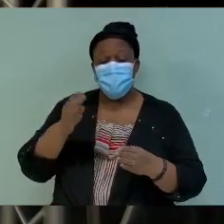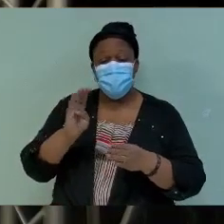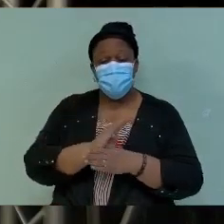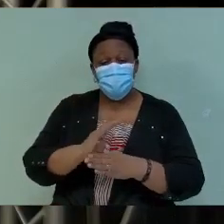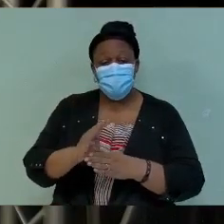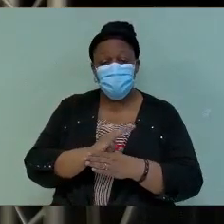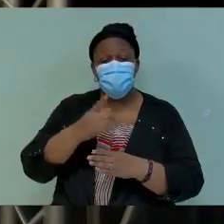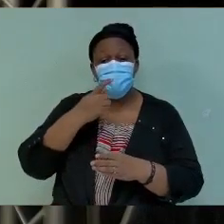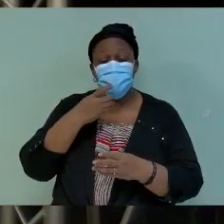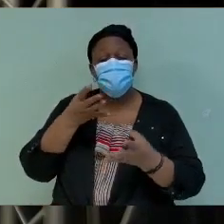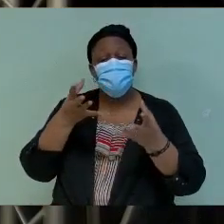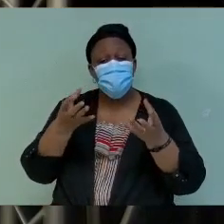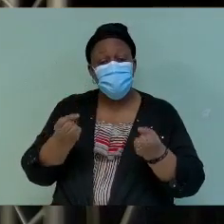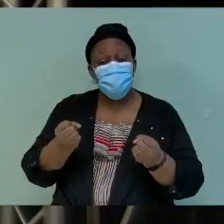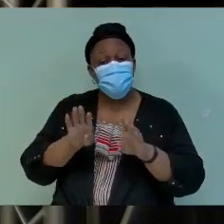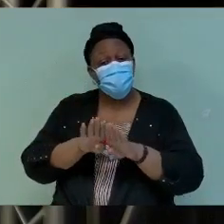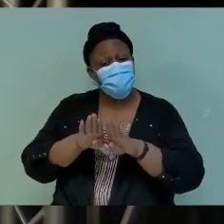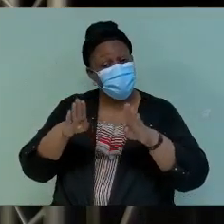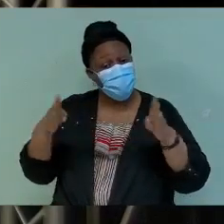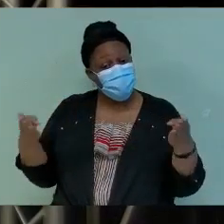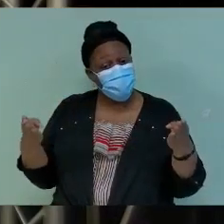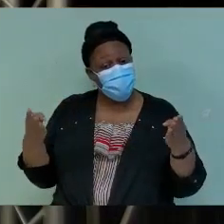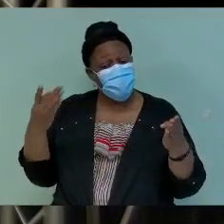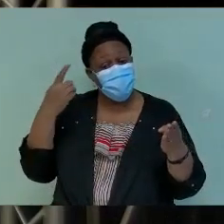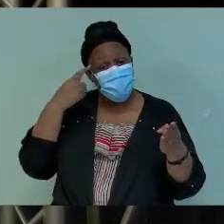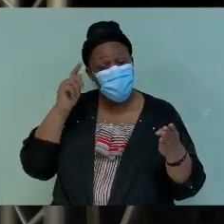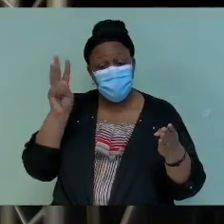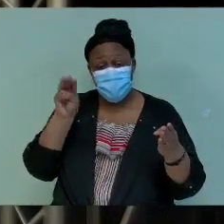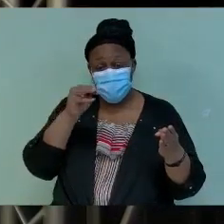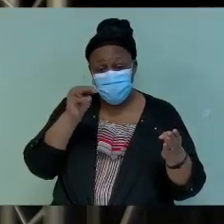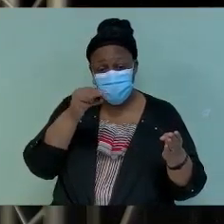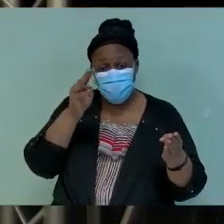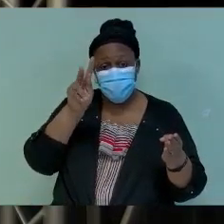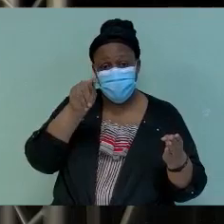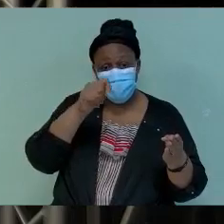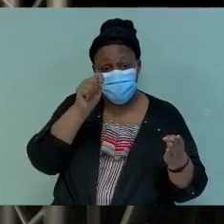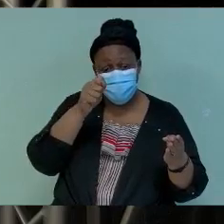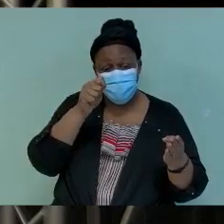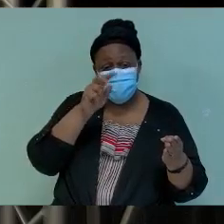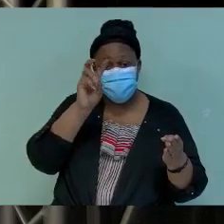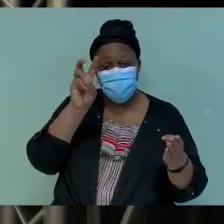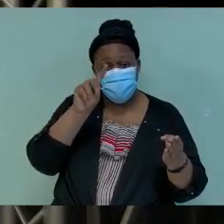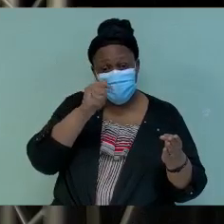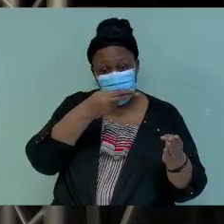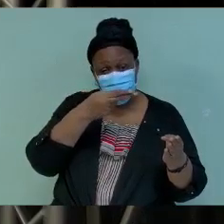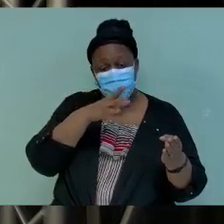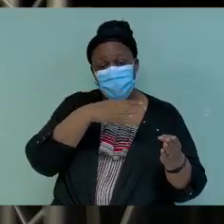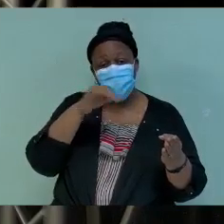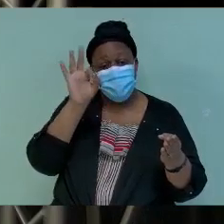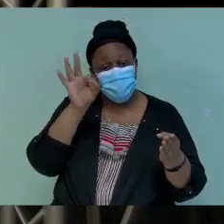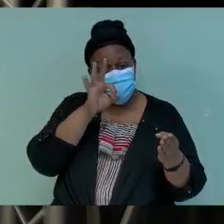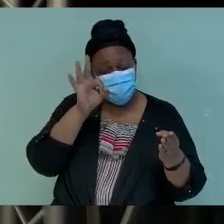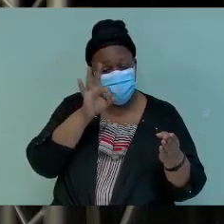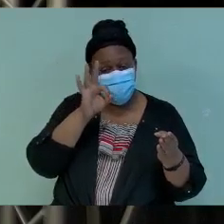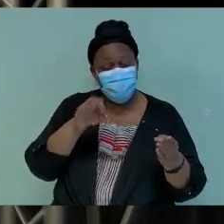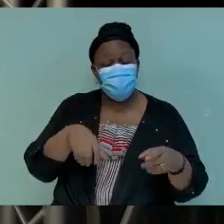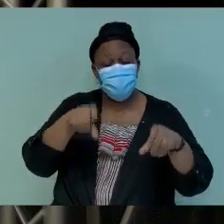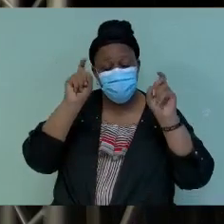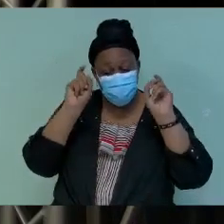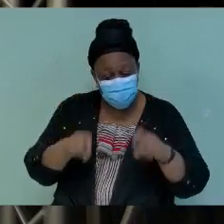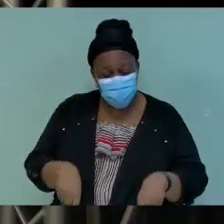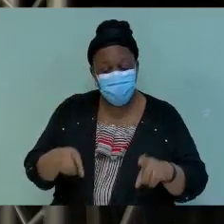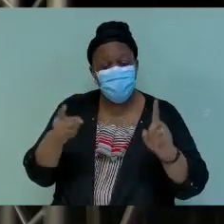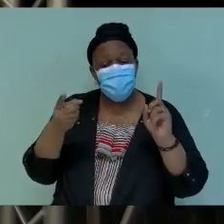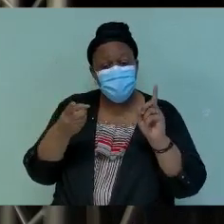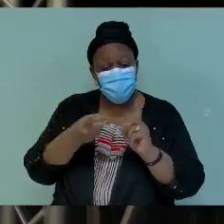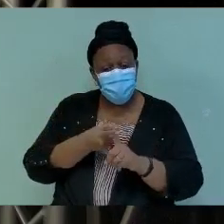social distancing, and physical distancing, also hand hygiene and masks. We